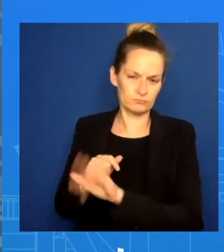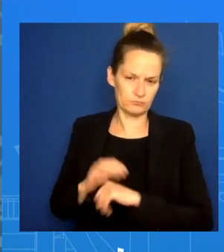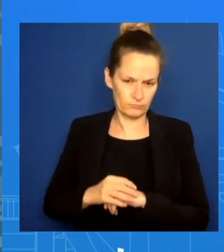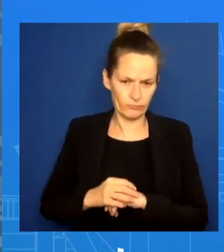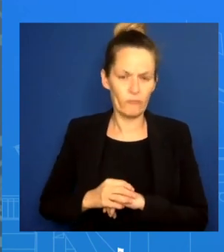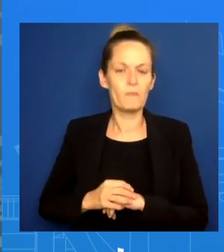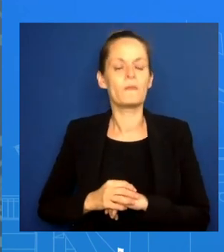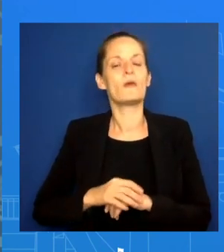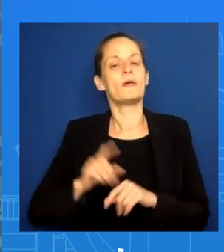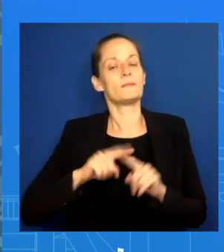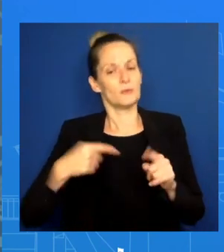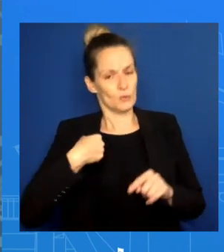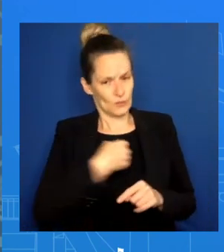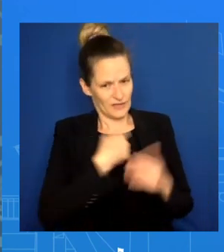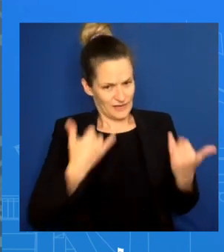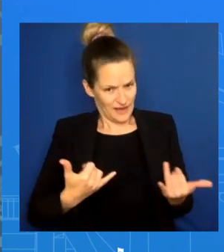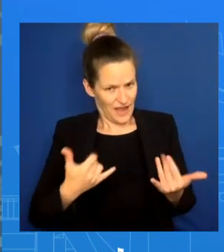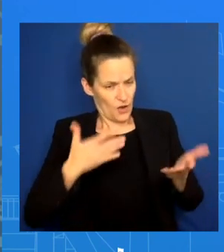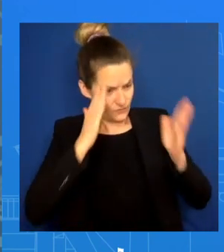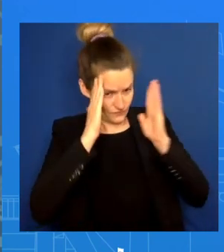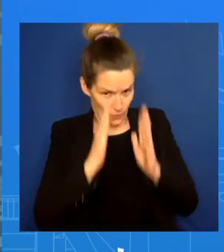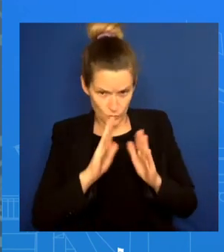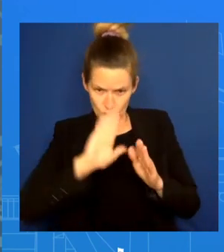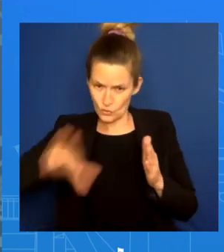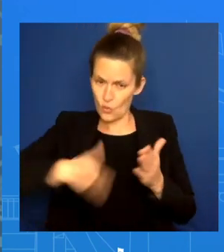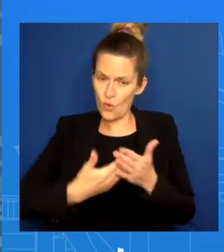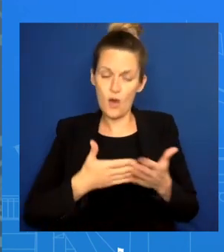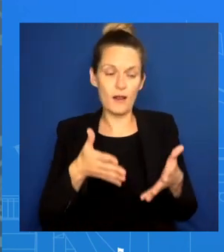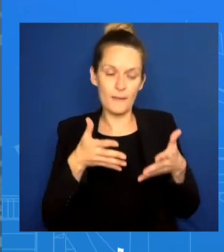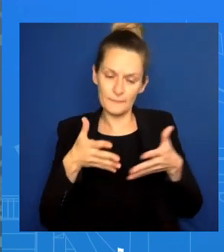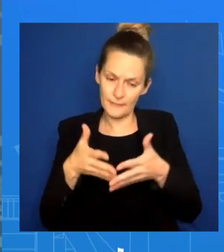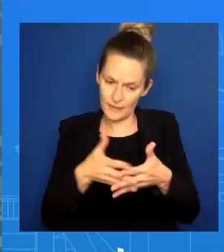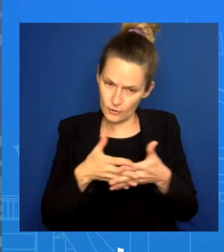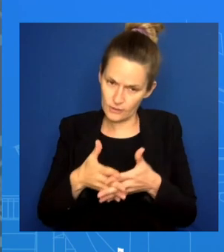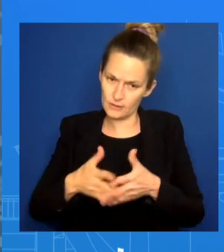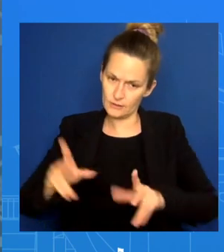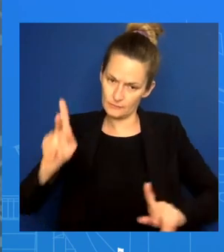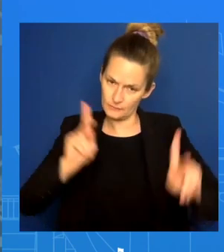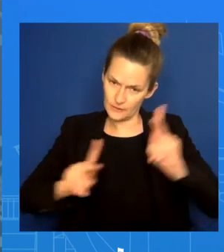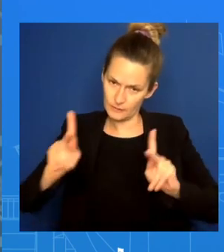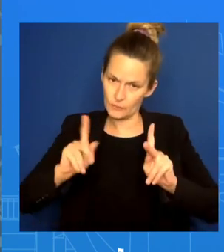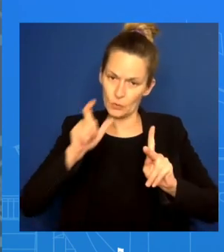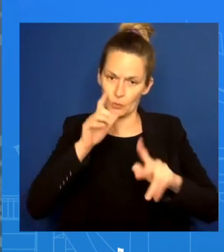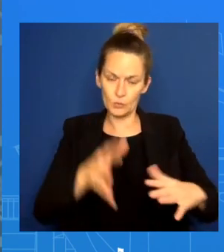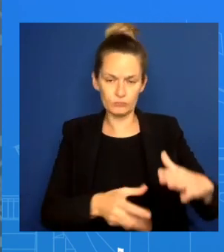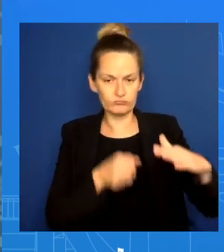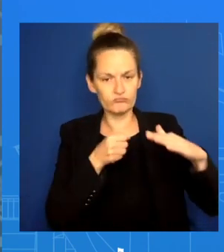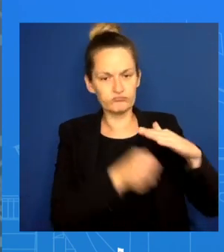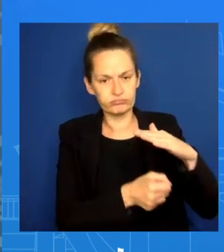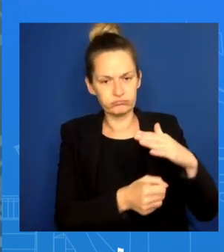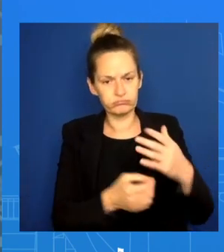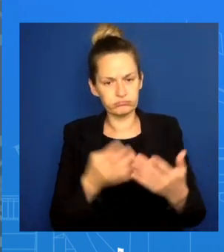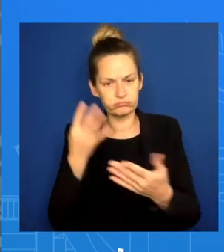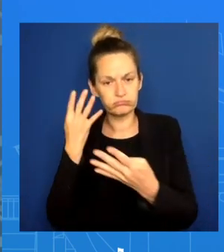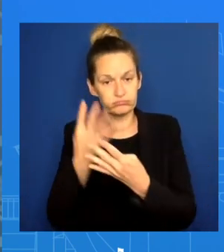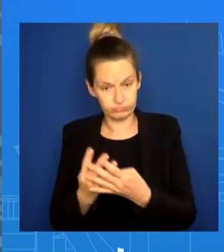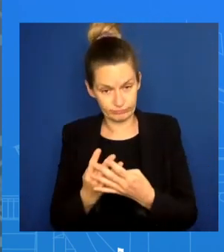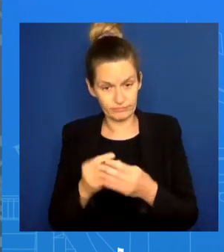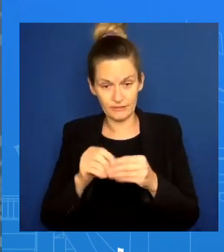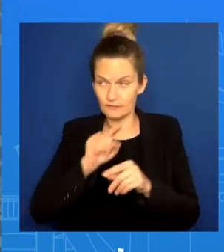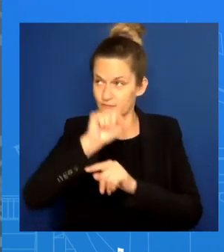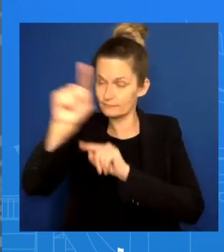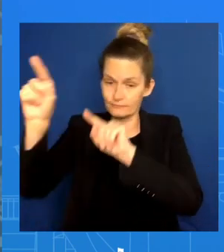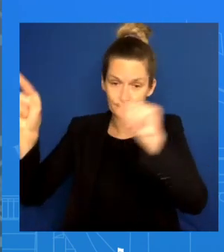world. What we're talking about with this particular proposal is for those two individuals. That doesn't